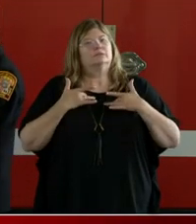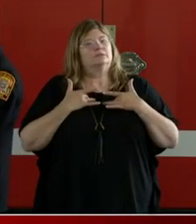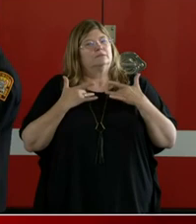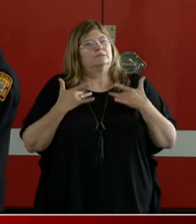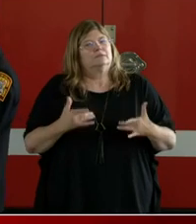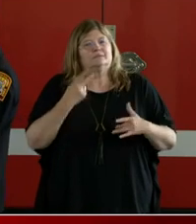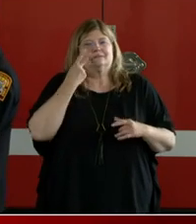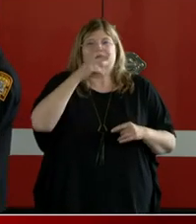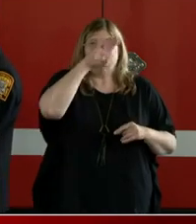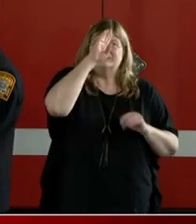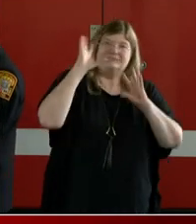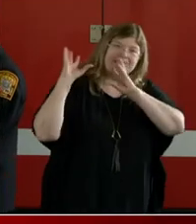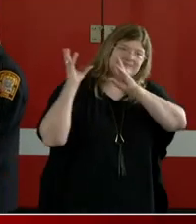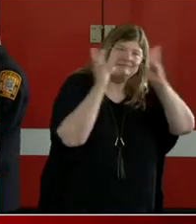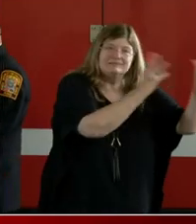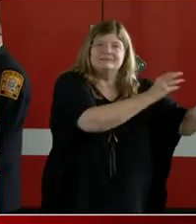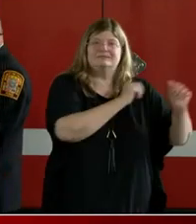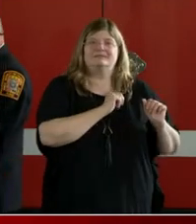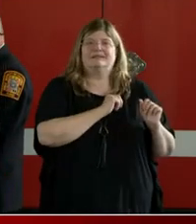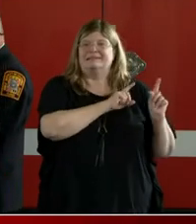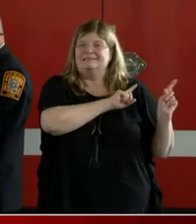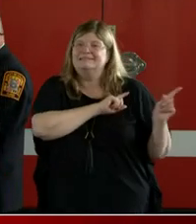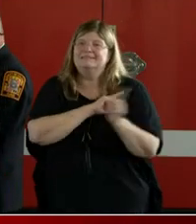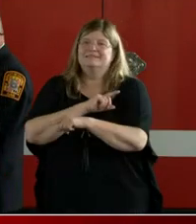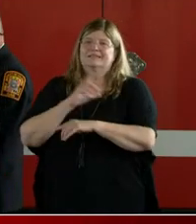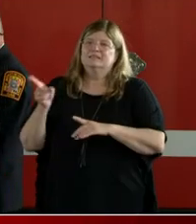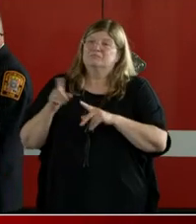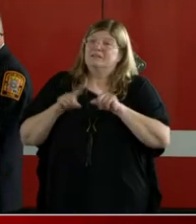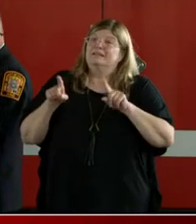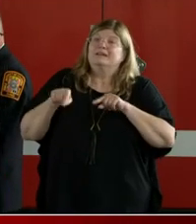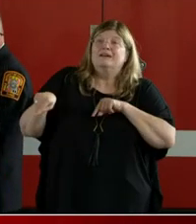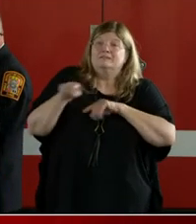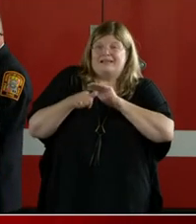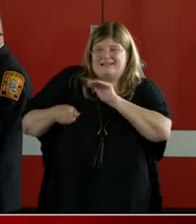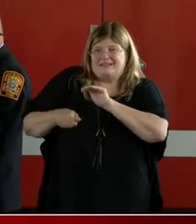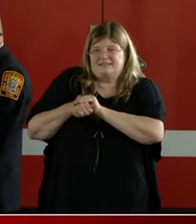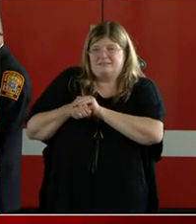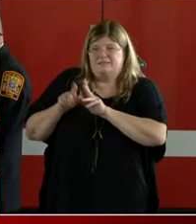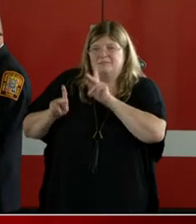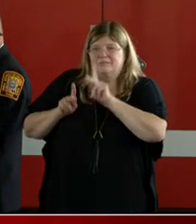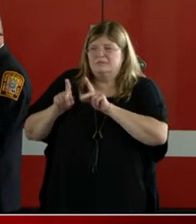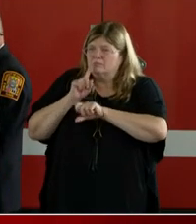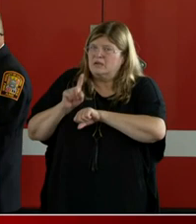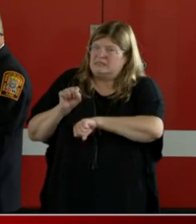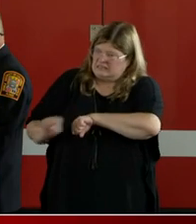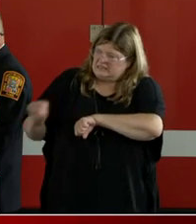streets, but to me, you are the backbone of the organization.